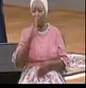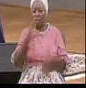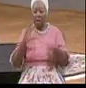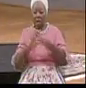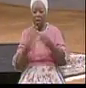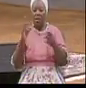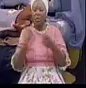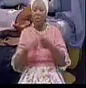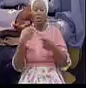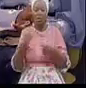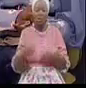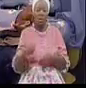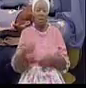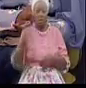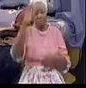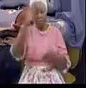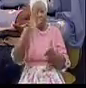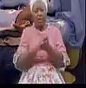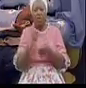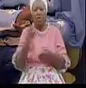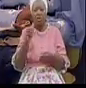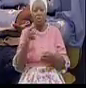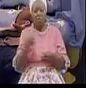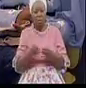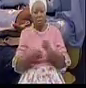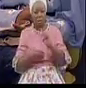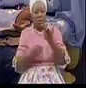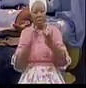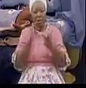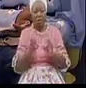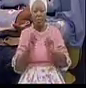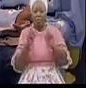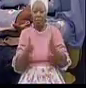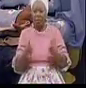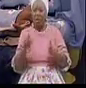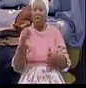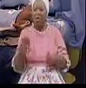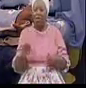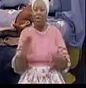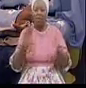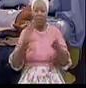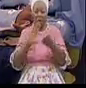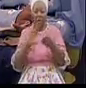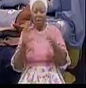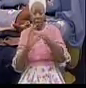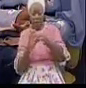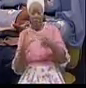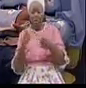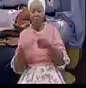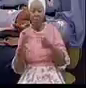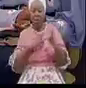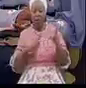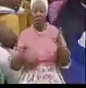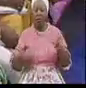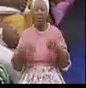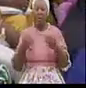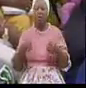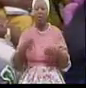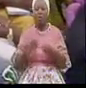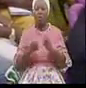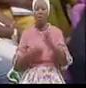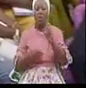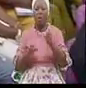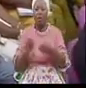So number three is the privilege of cleaving to the Lord. Let's come to number one.